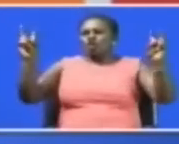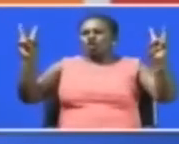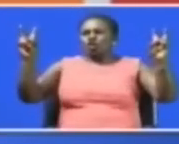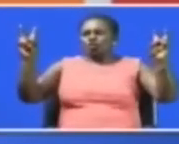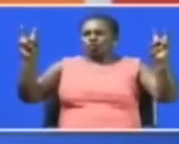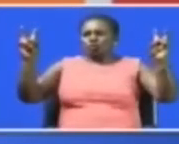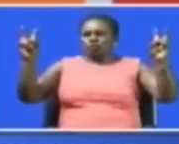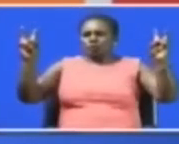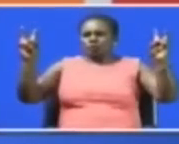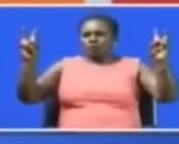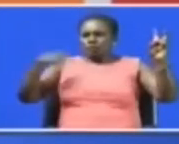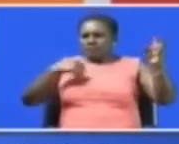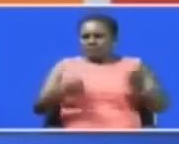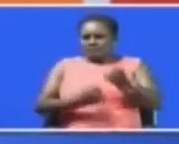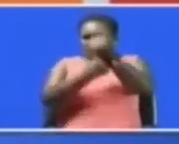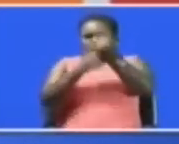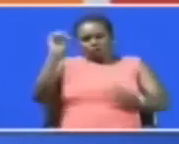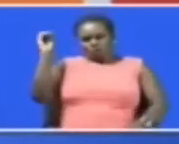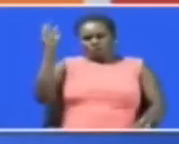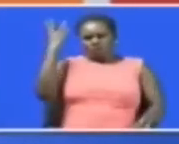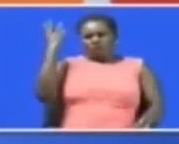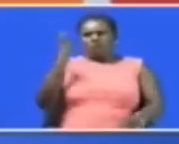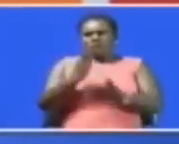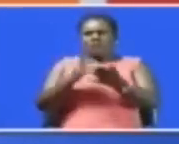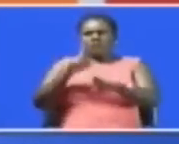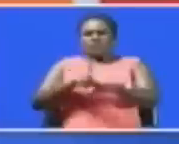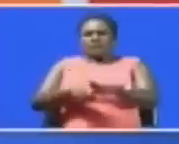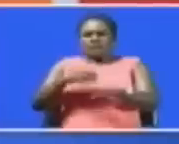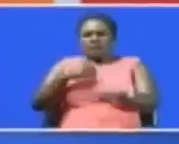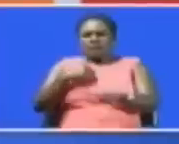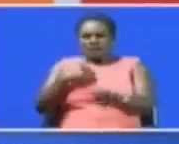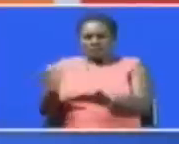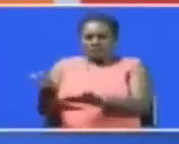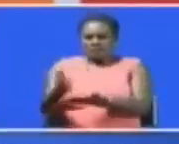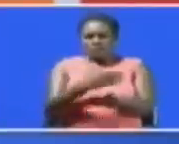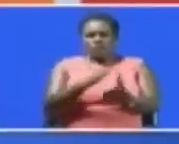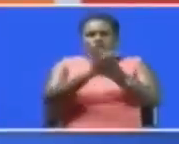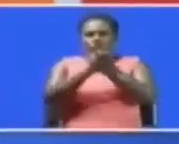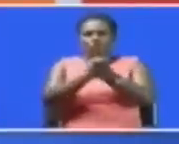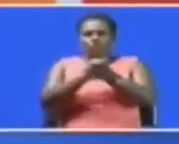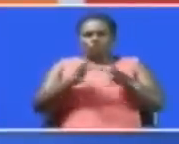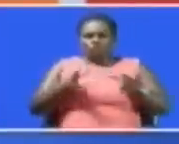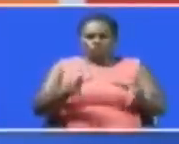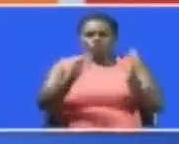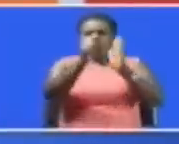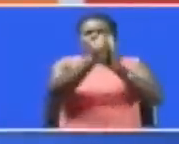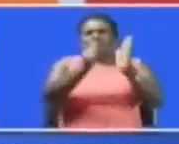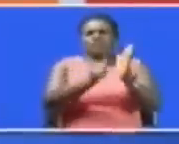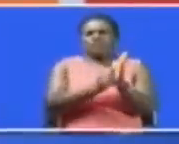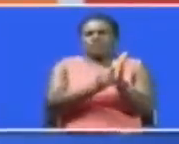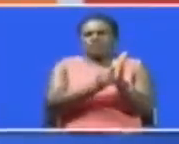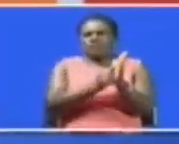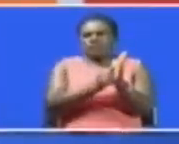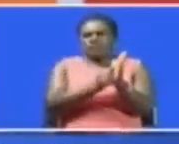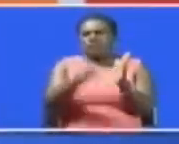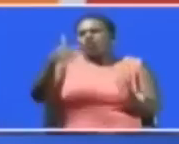are related to oversight. I agree with Senator Orengo that there are times where we get mobilized as Jubilee to push a particular agenda. And we have